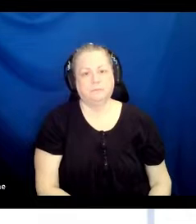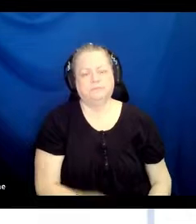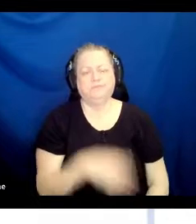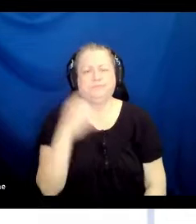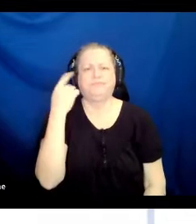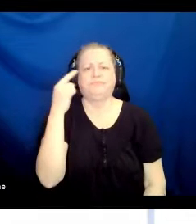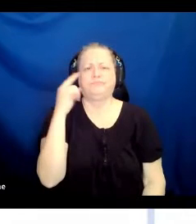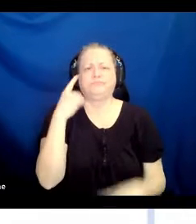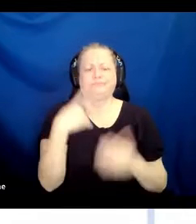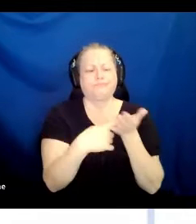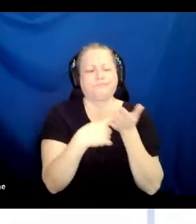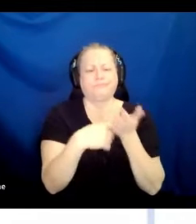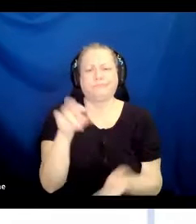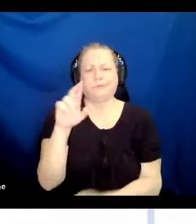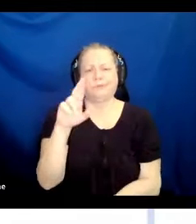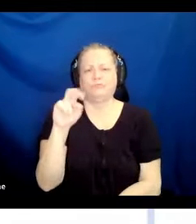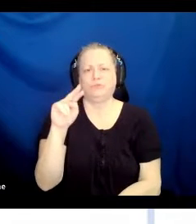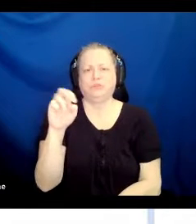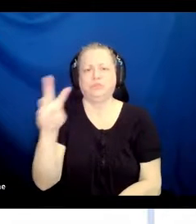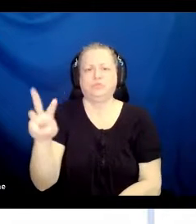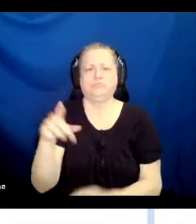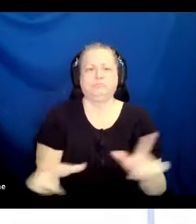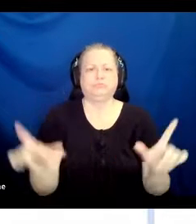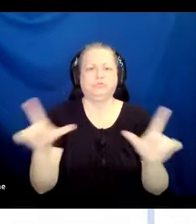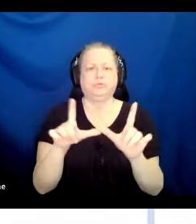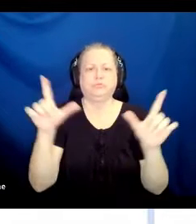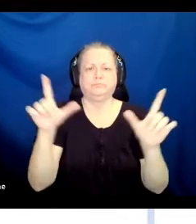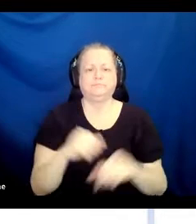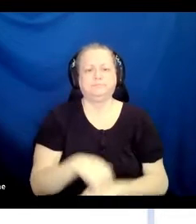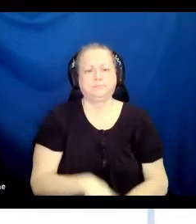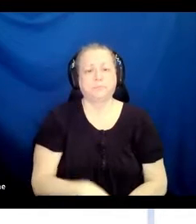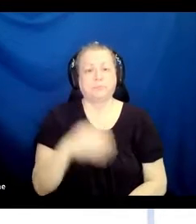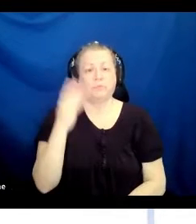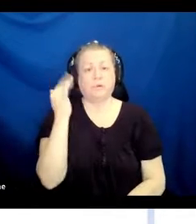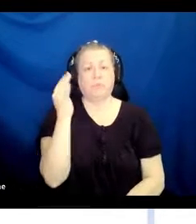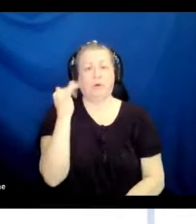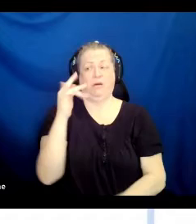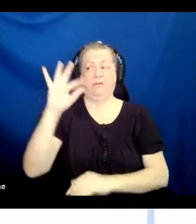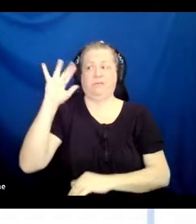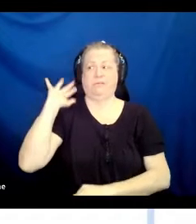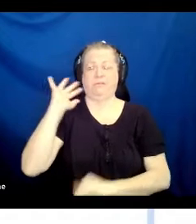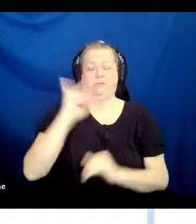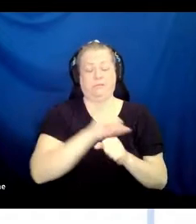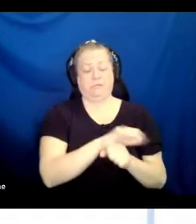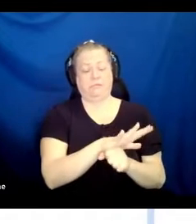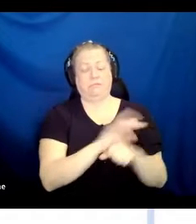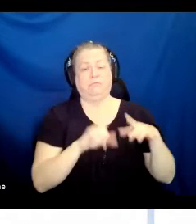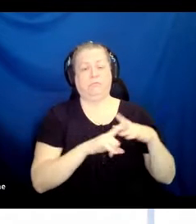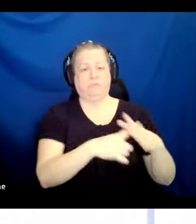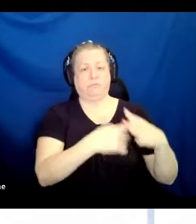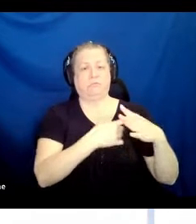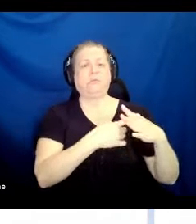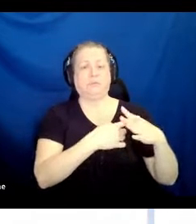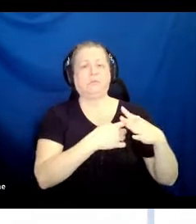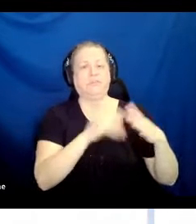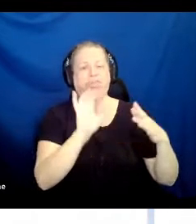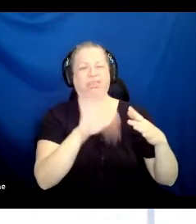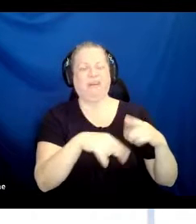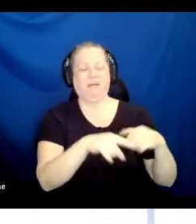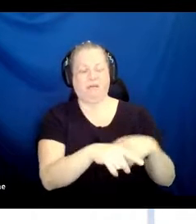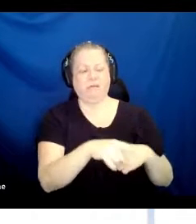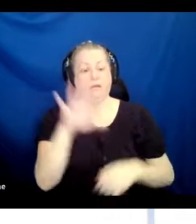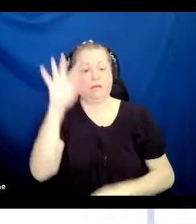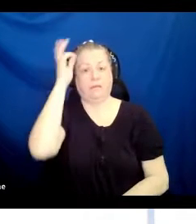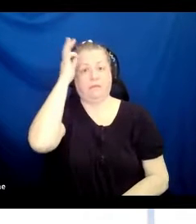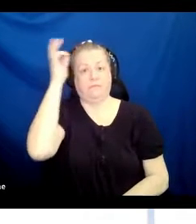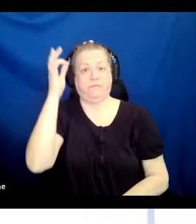about renewals this year is because at the beginning of the COVID-19 public health emergency, the federal government implemented